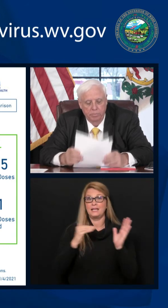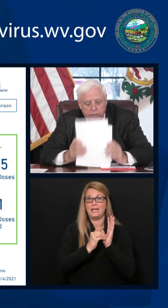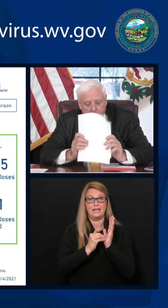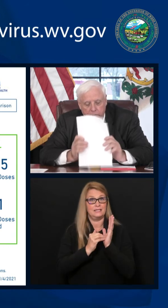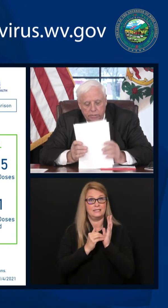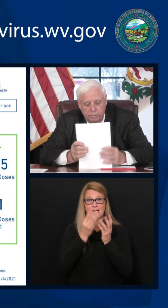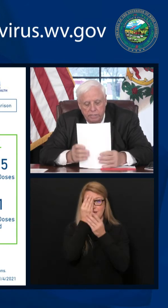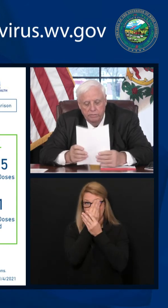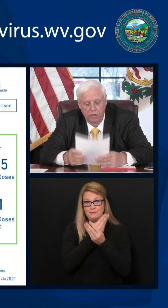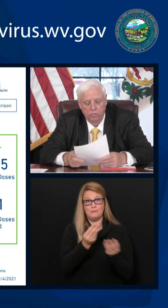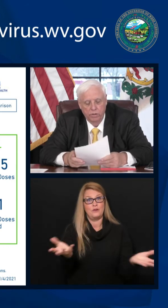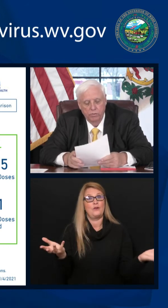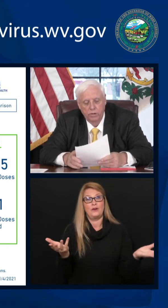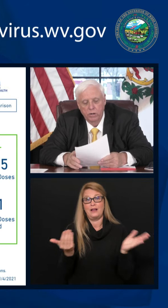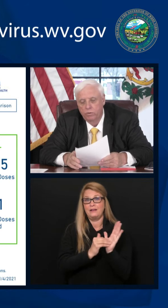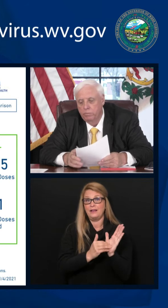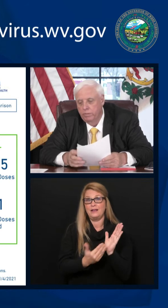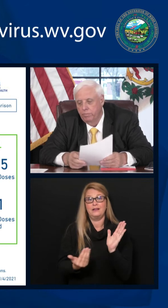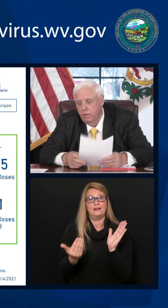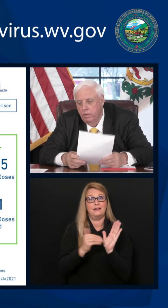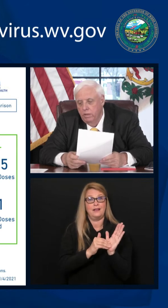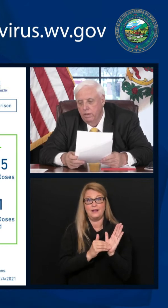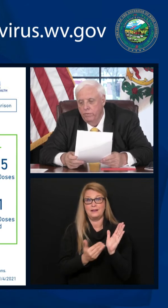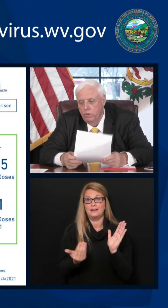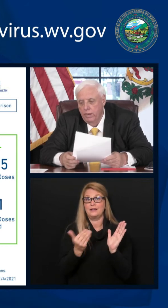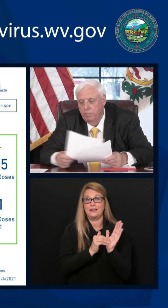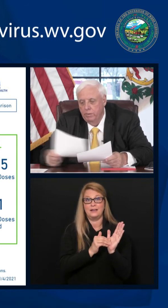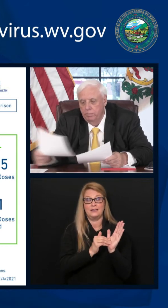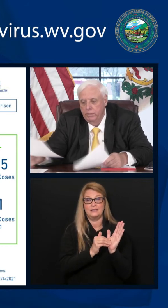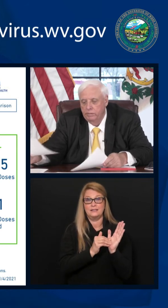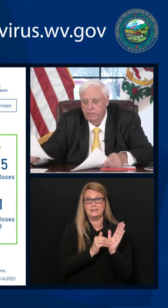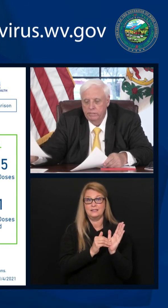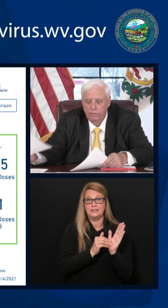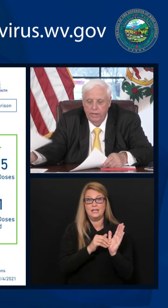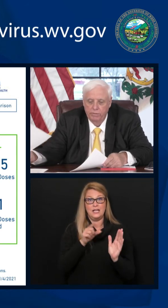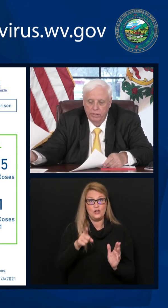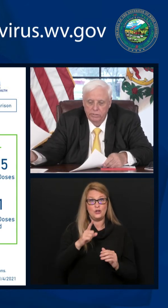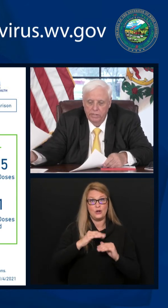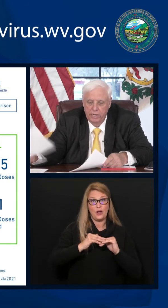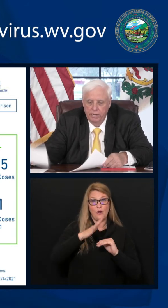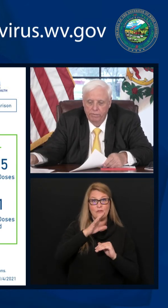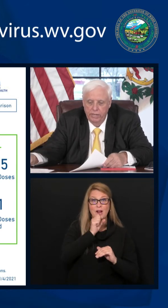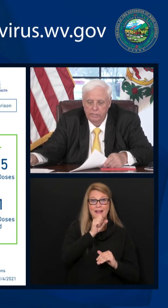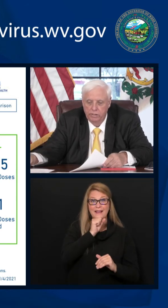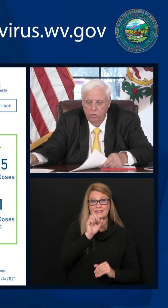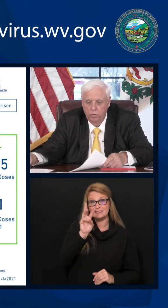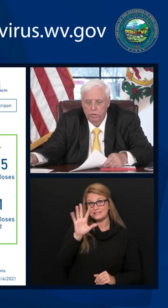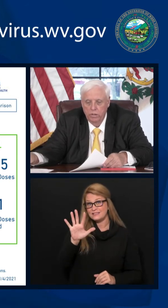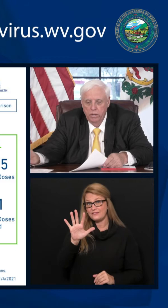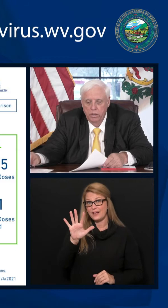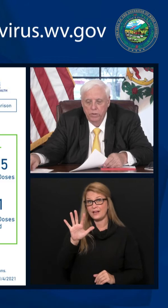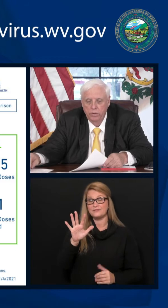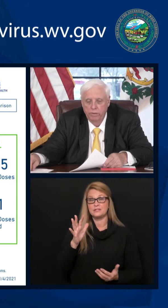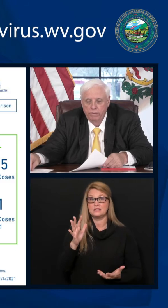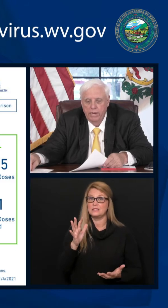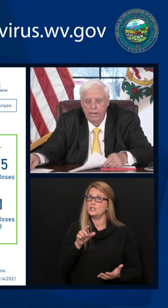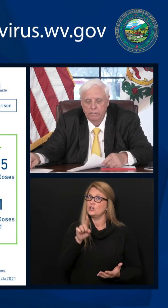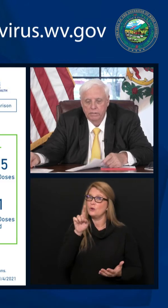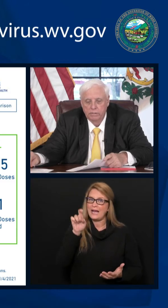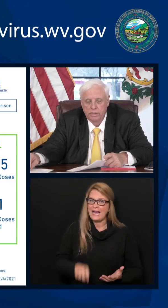telling the people just this over and over and over, but if you happen to be 65 years of age and older, you